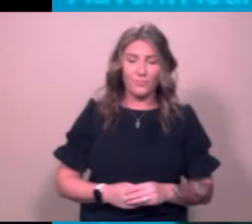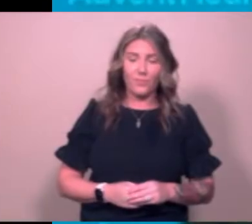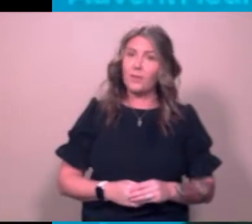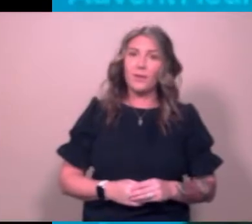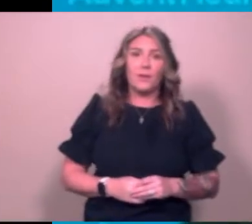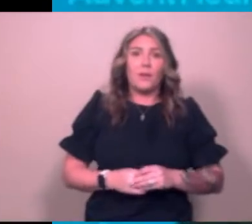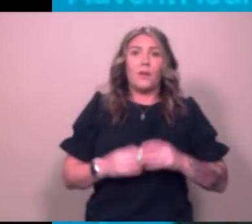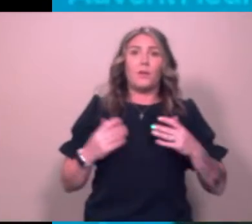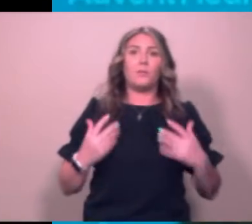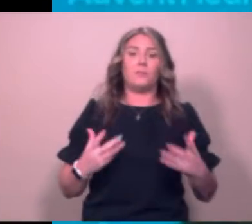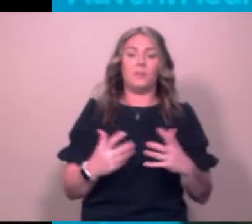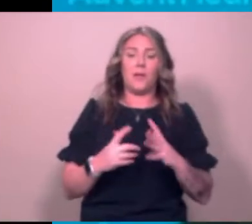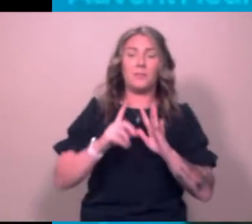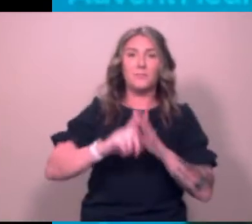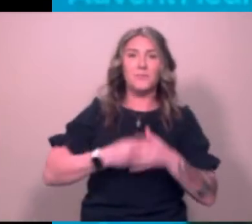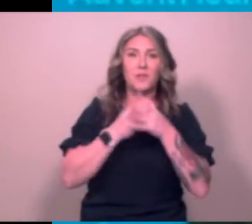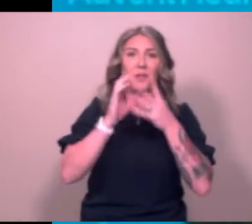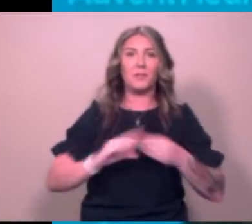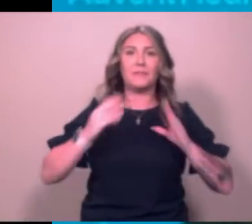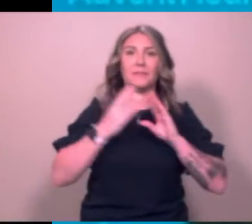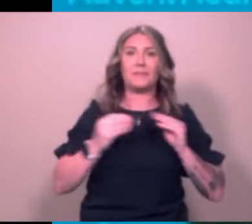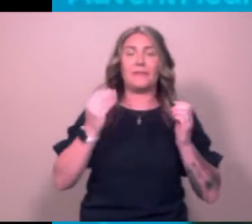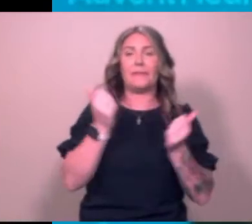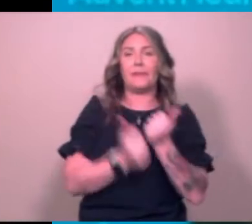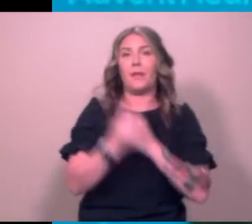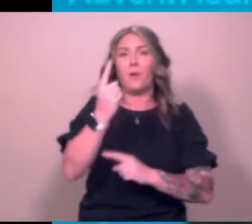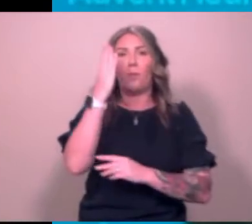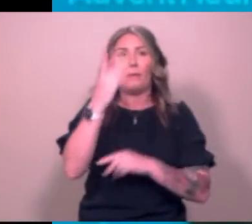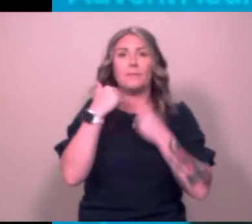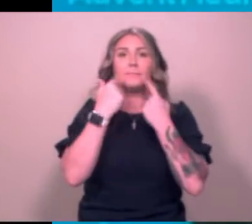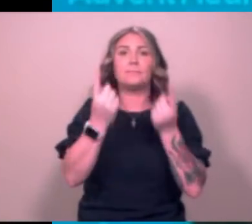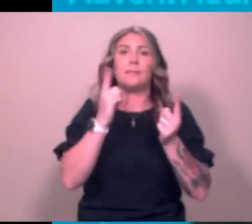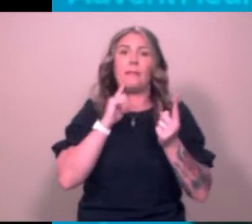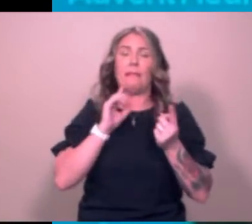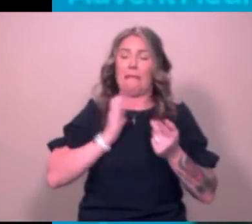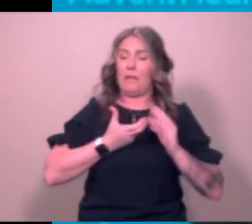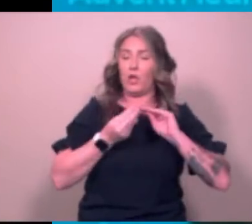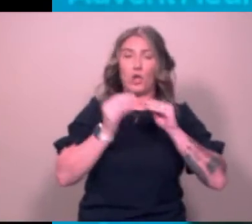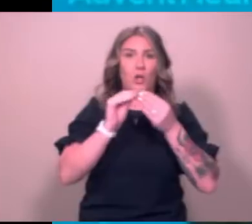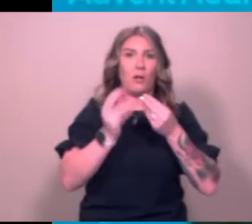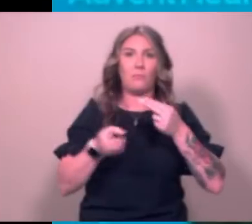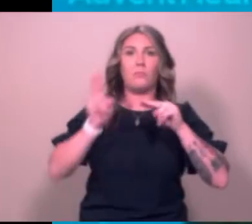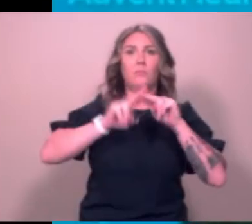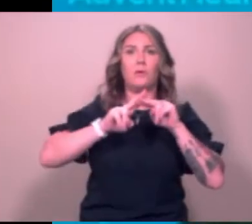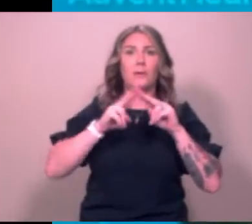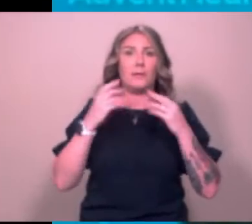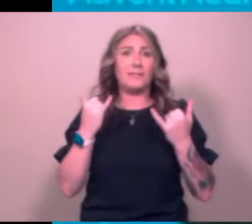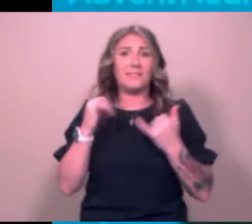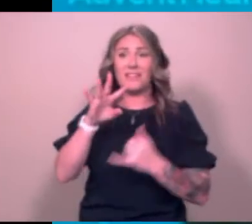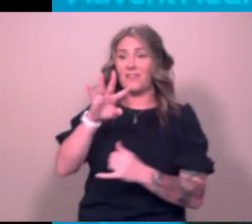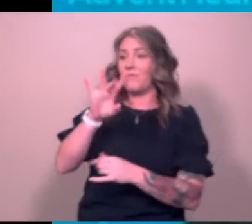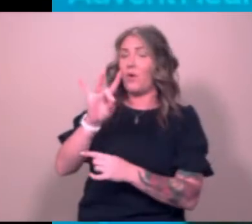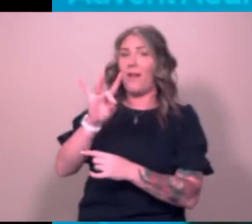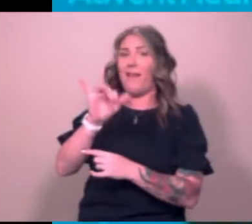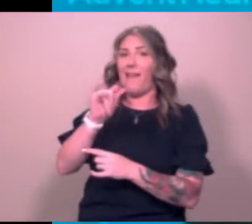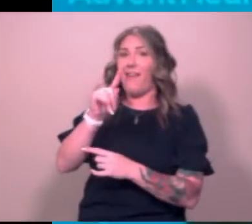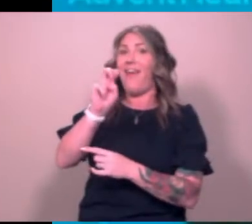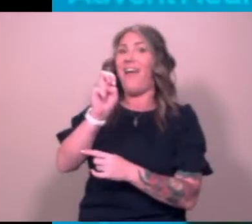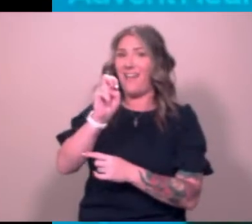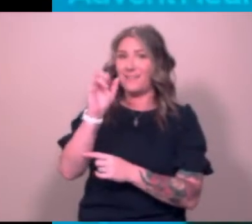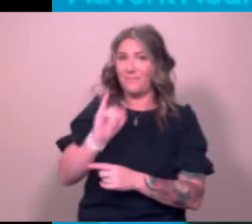I think I'm just starting the story that everyone's going to be telling. Our numbers are going up. Today we have 48 active